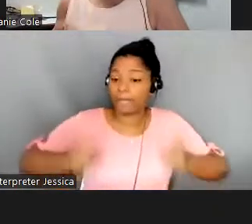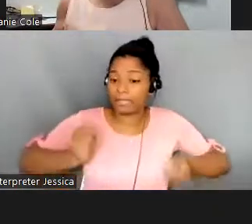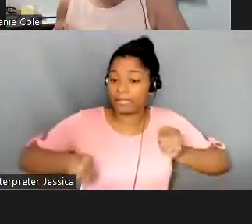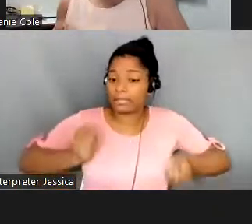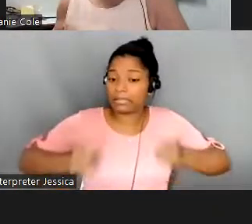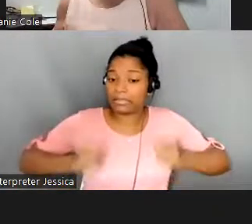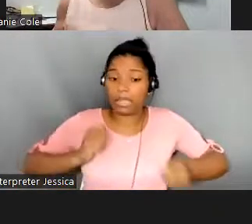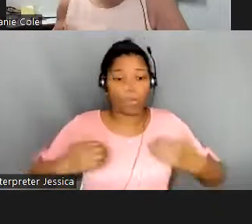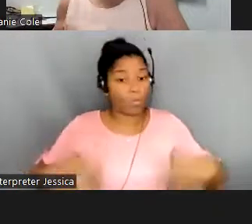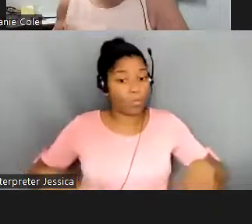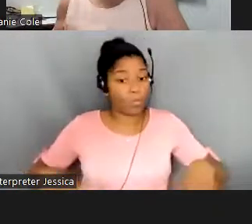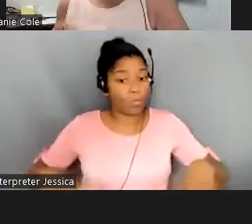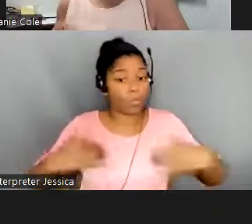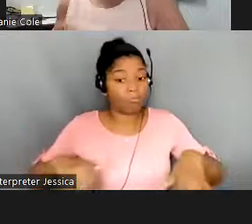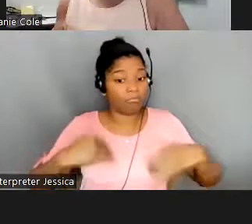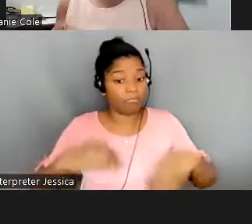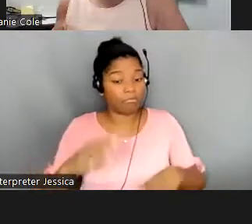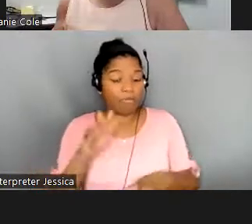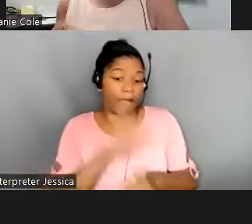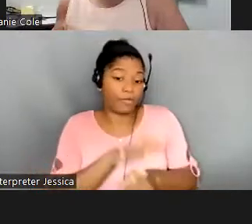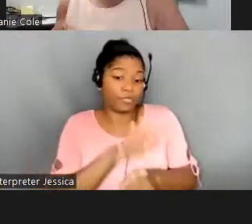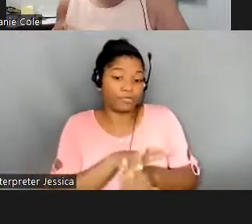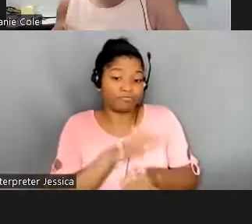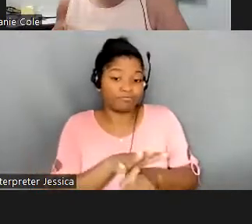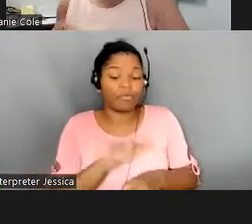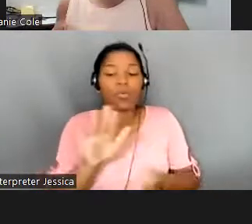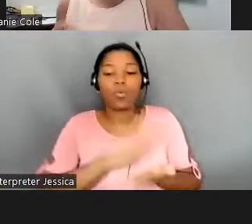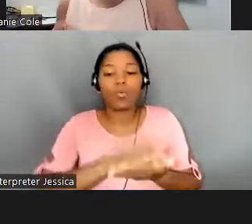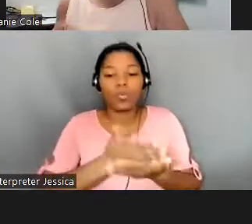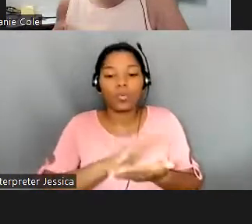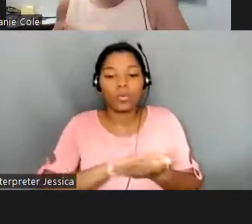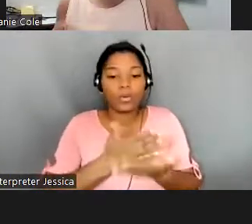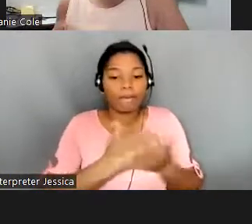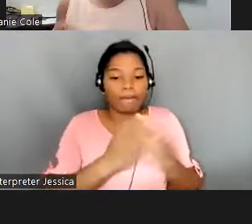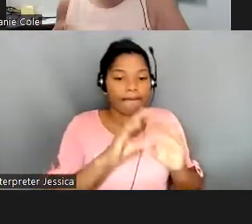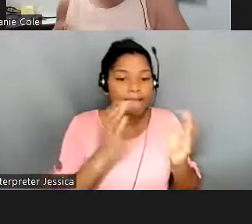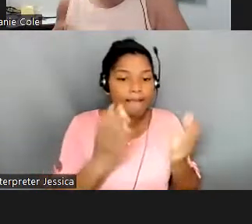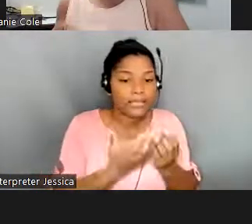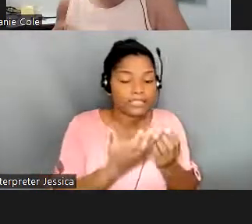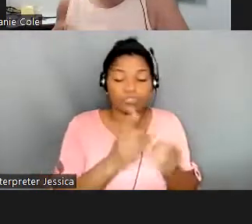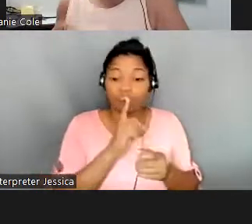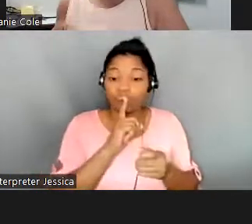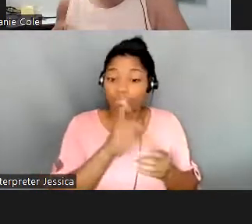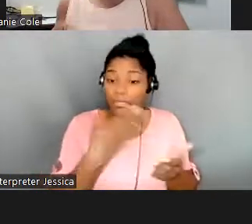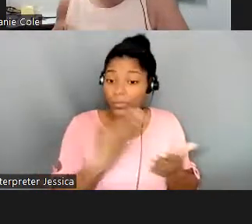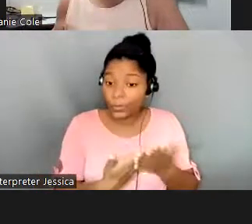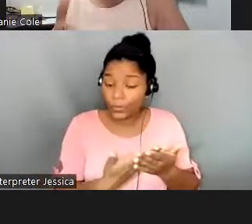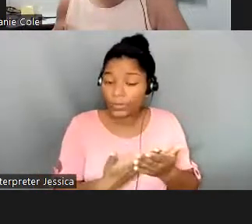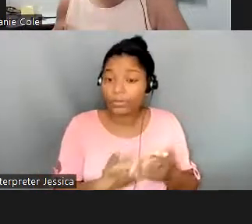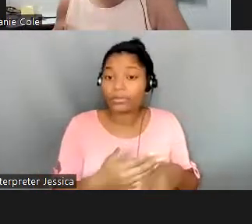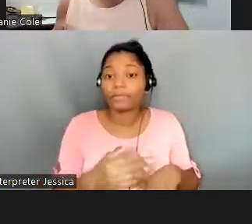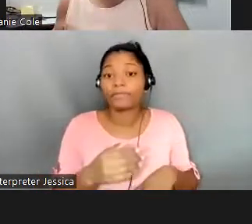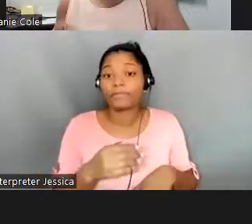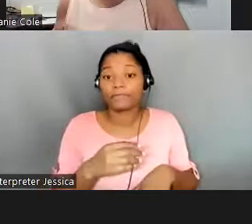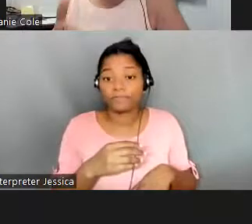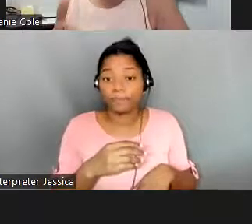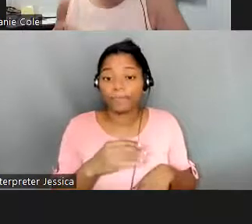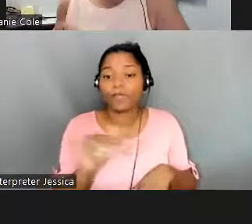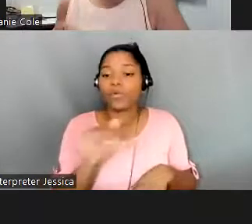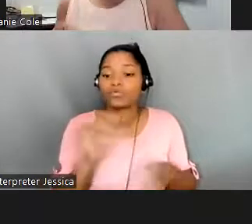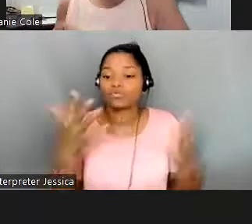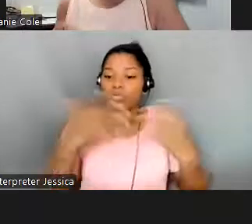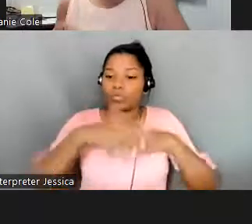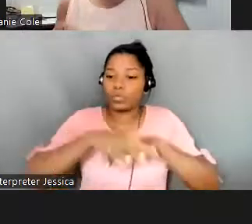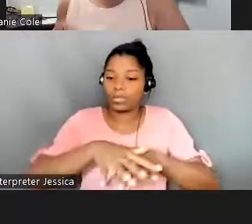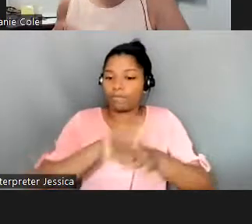hit out in the Bayview. The cooking classes are a really big hit in our Weaving Hearts program.